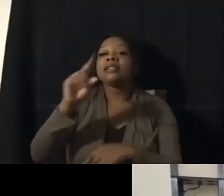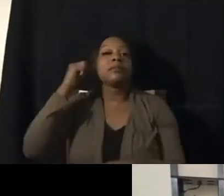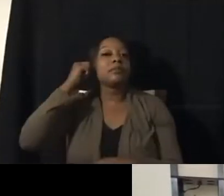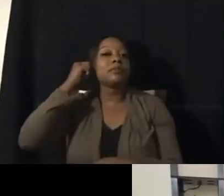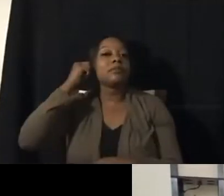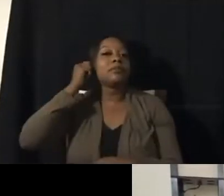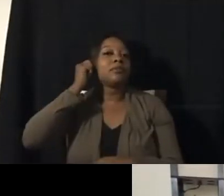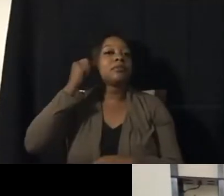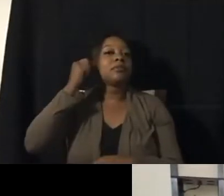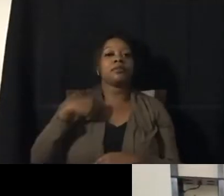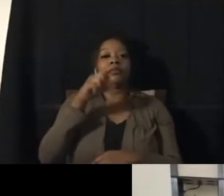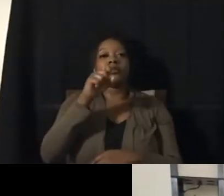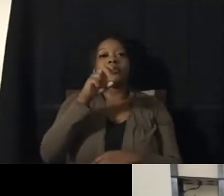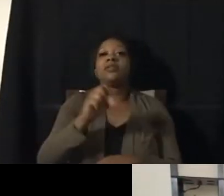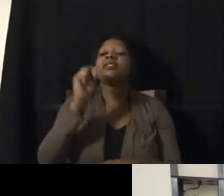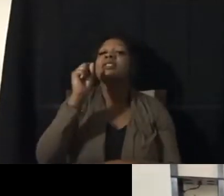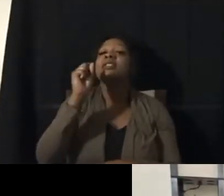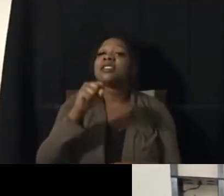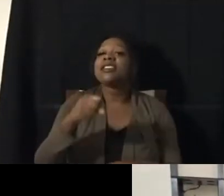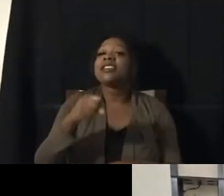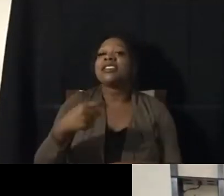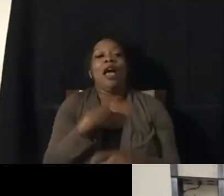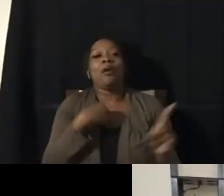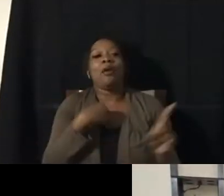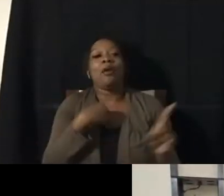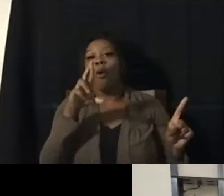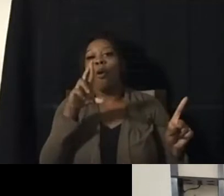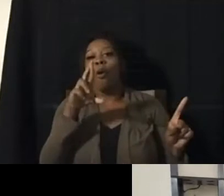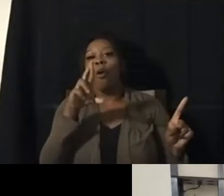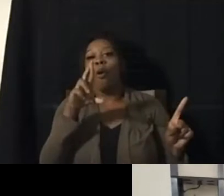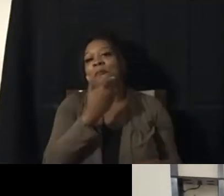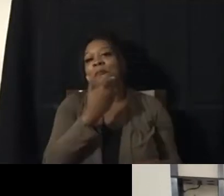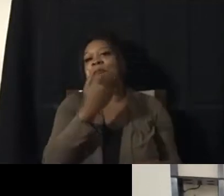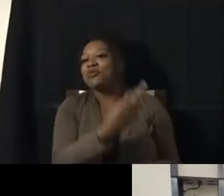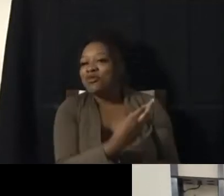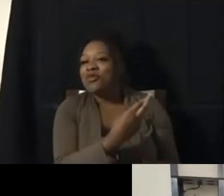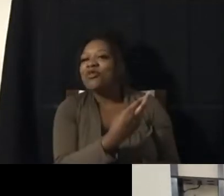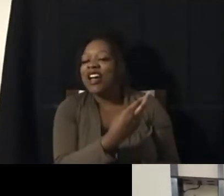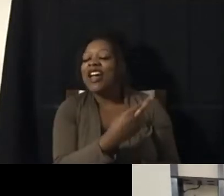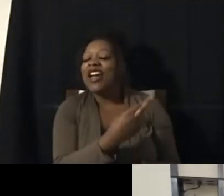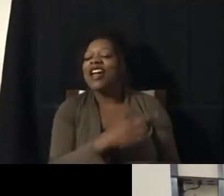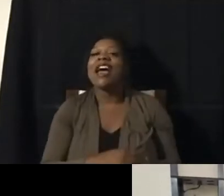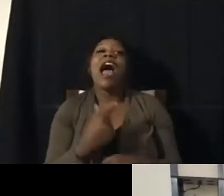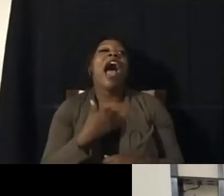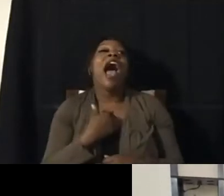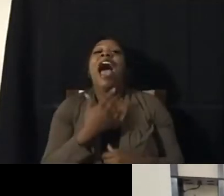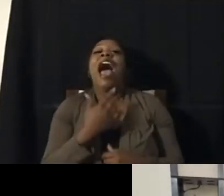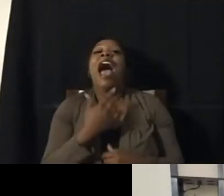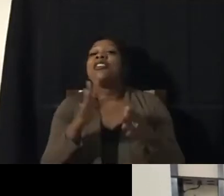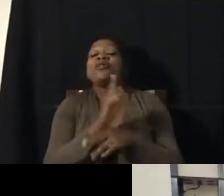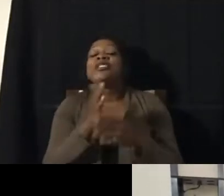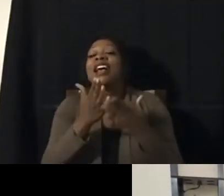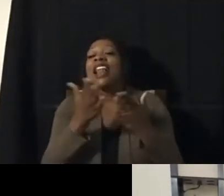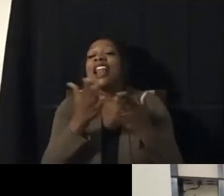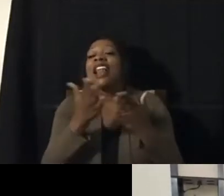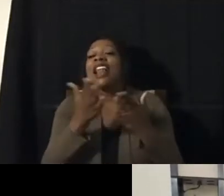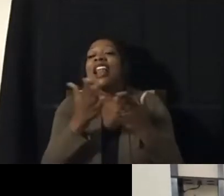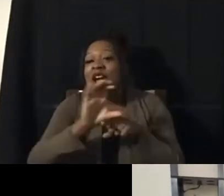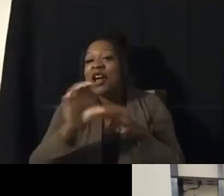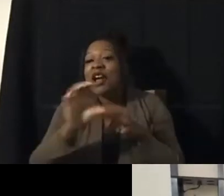I play Ramy's best friend. I curse a lot. I'm